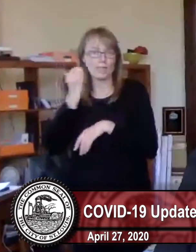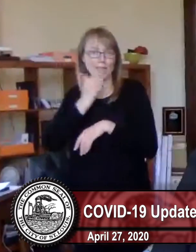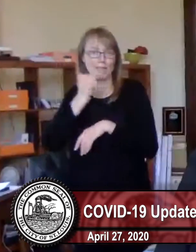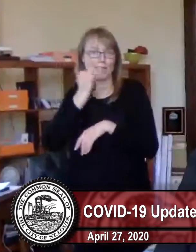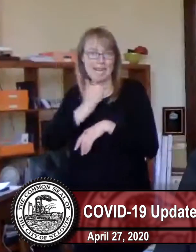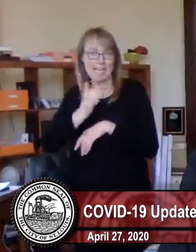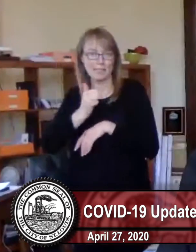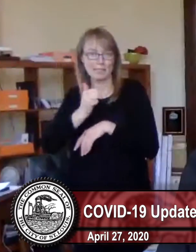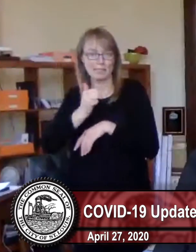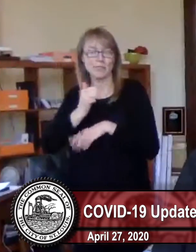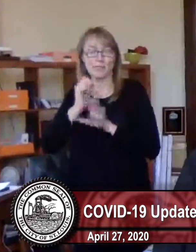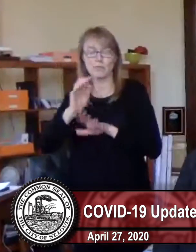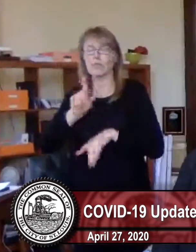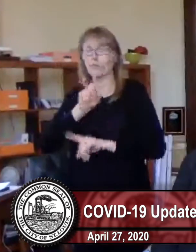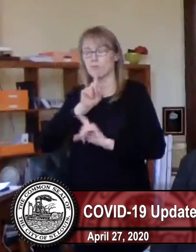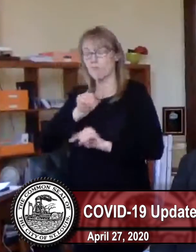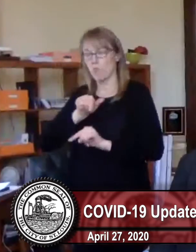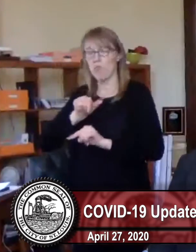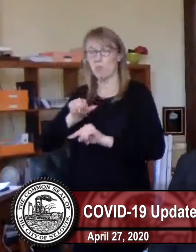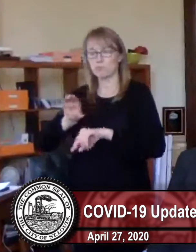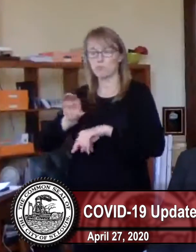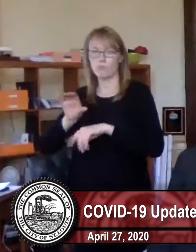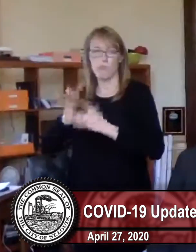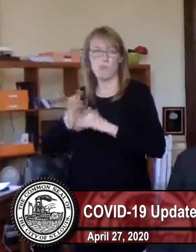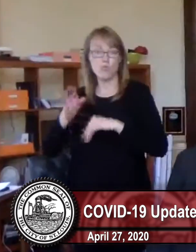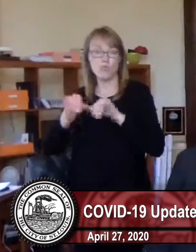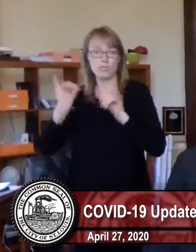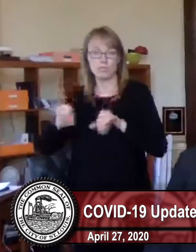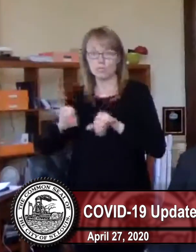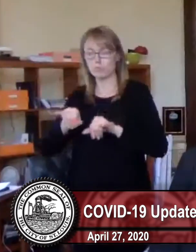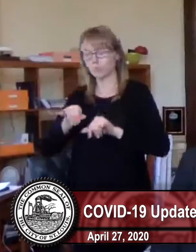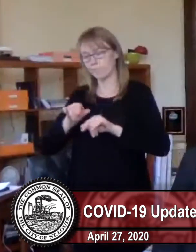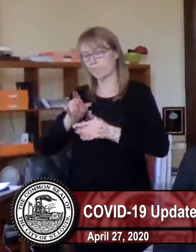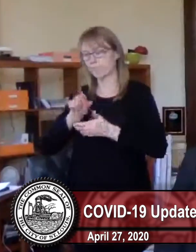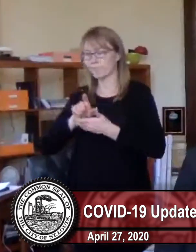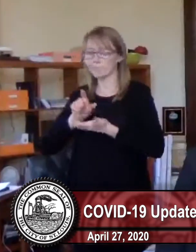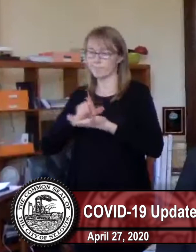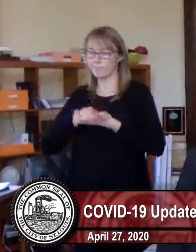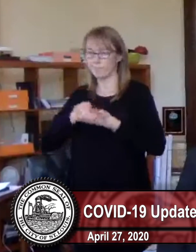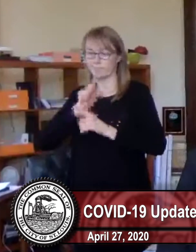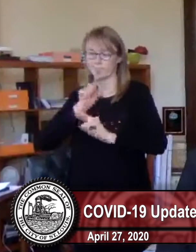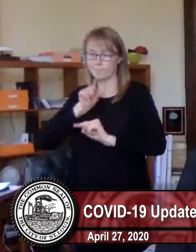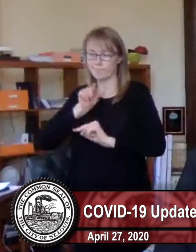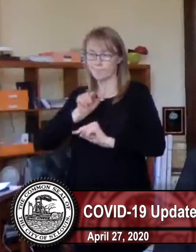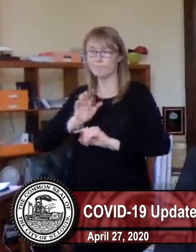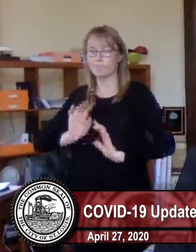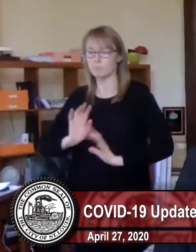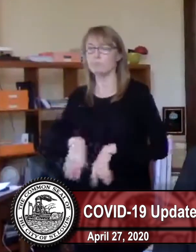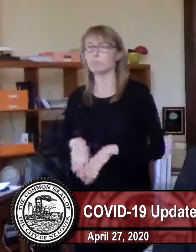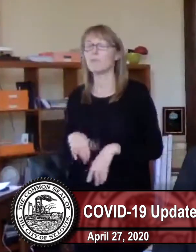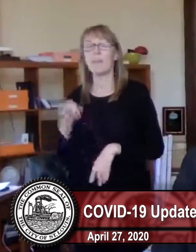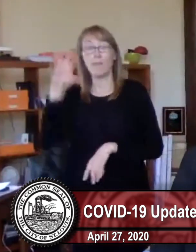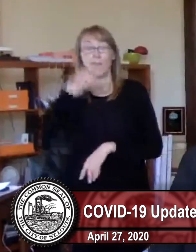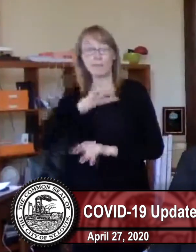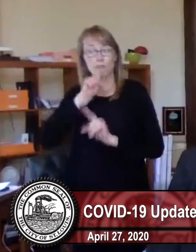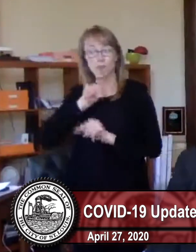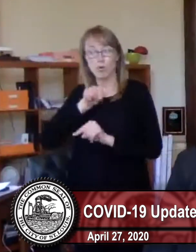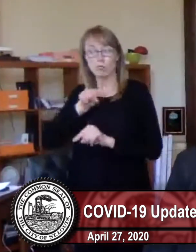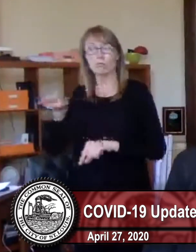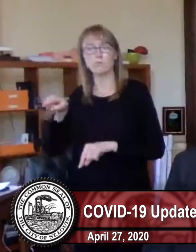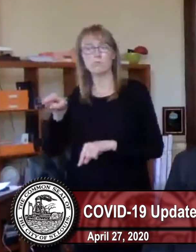this escalated, but the basics of it are identifying individuals. We've contact